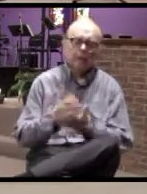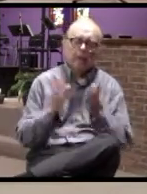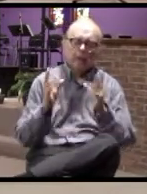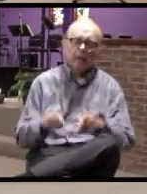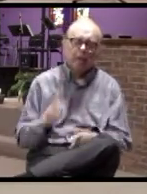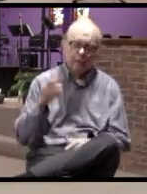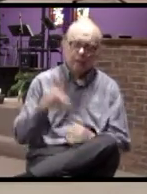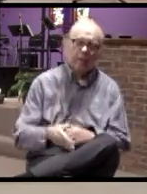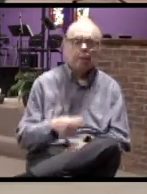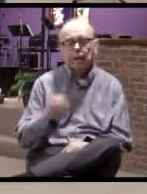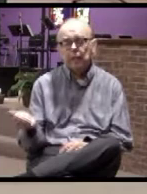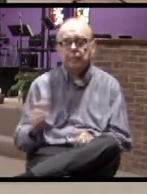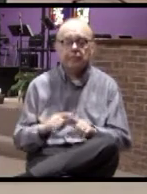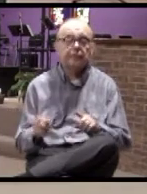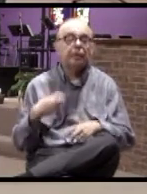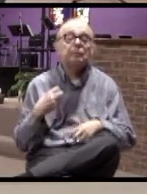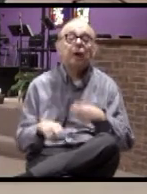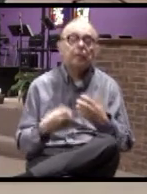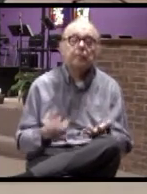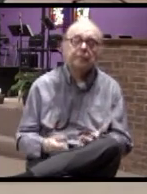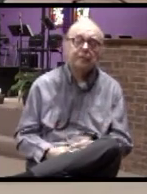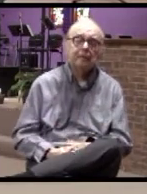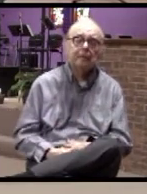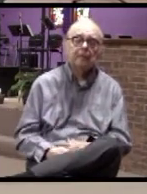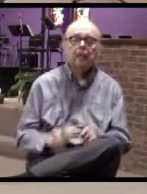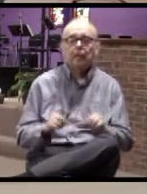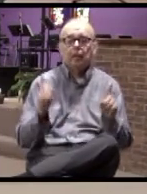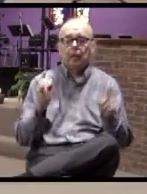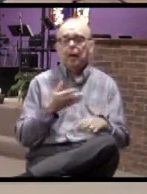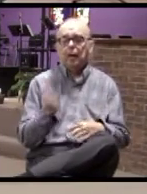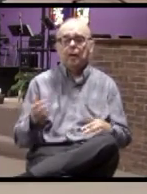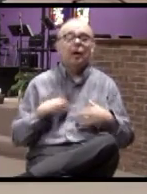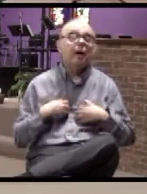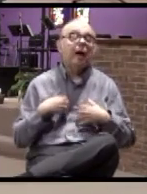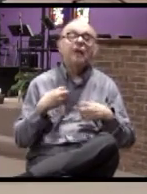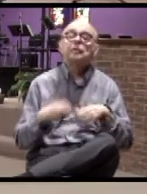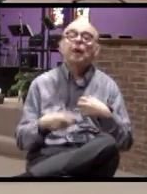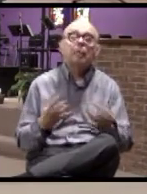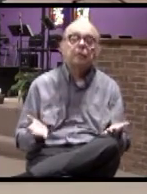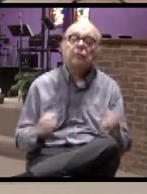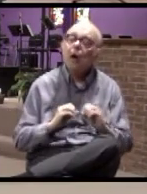them are in there for other different issues. But they all got issues.